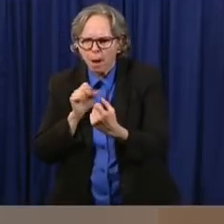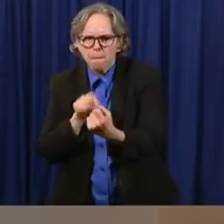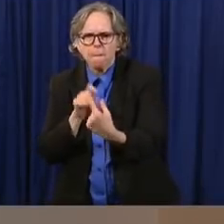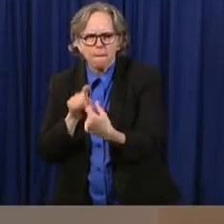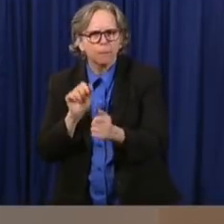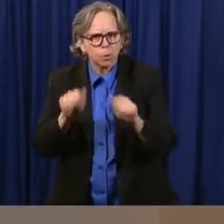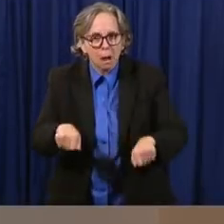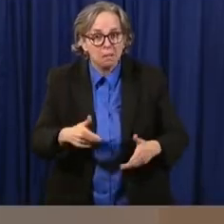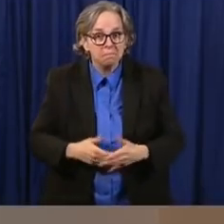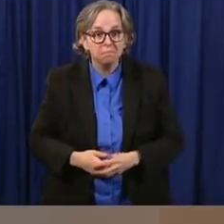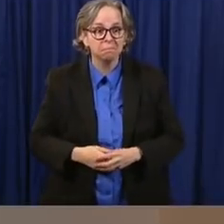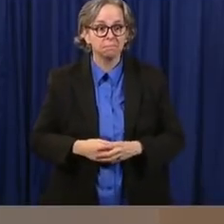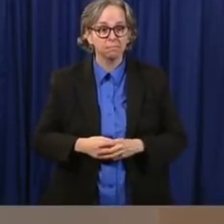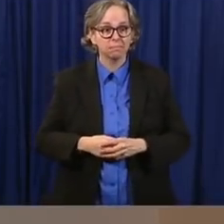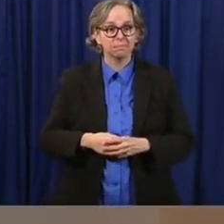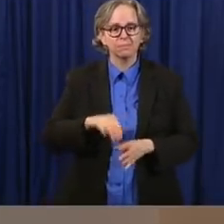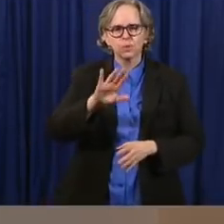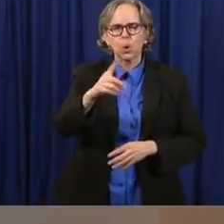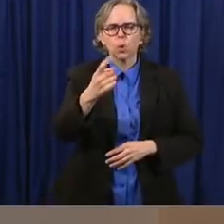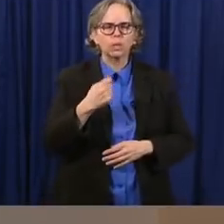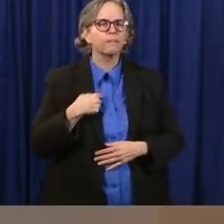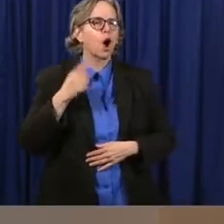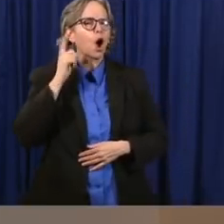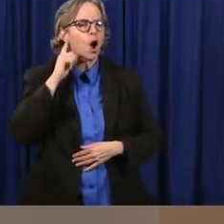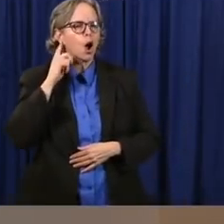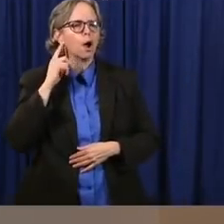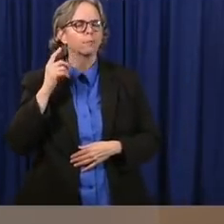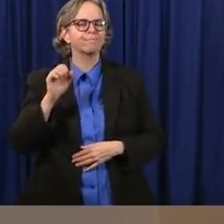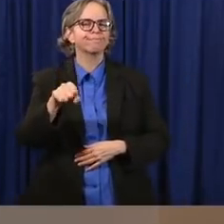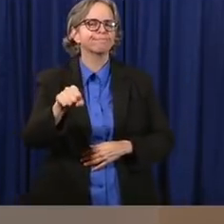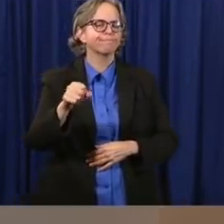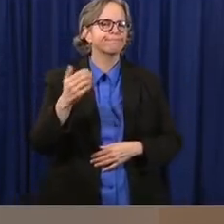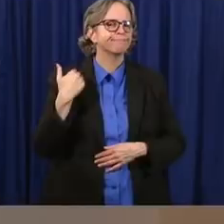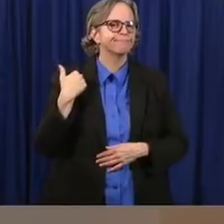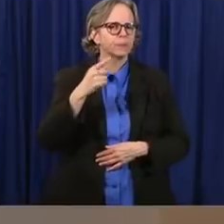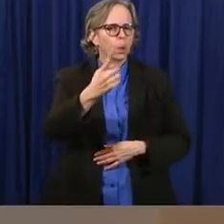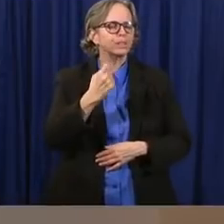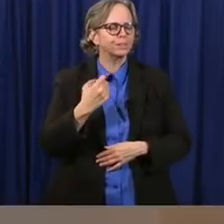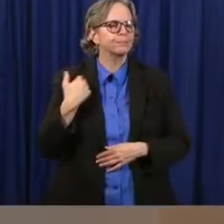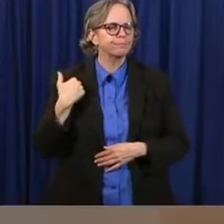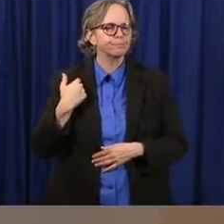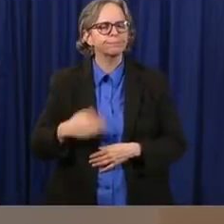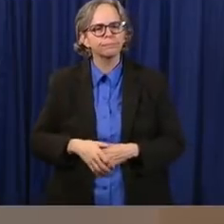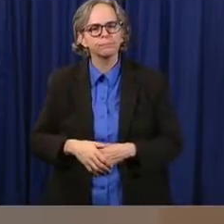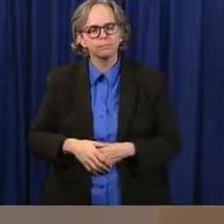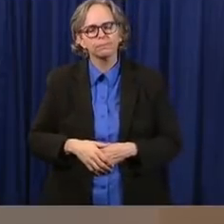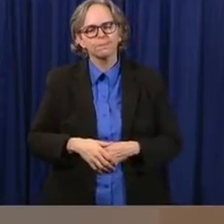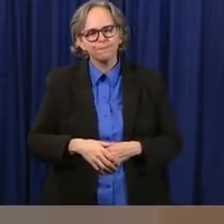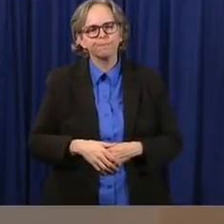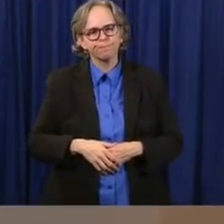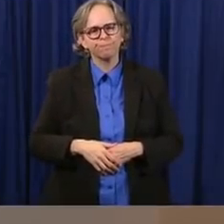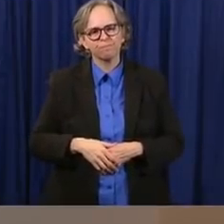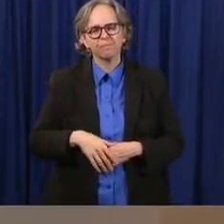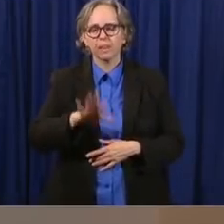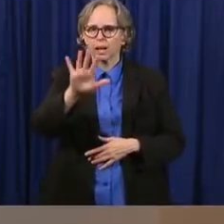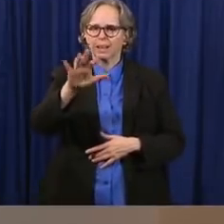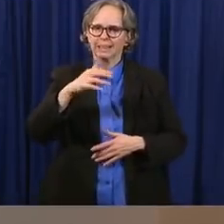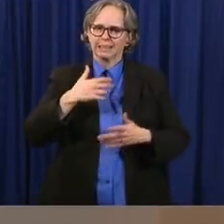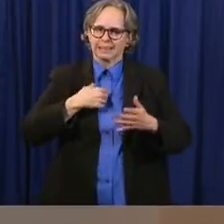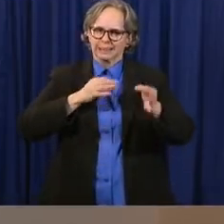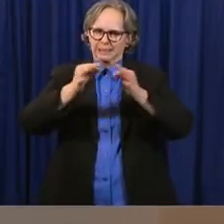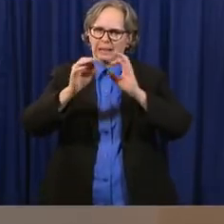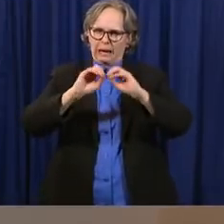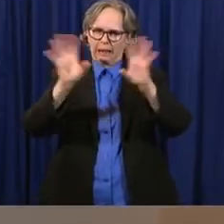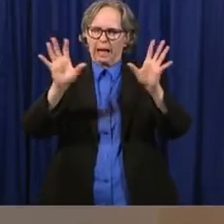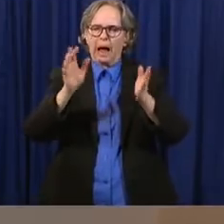like this. What we need to do for you and what we need to do is to clear this up much better in terms of helping people understand what that is